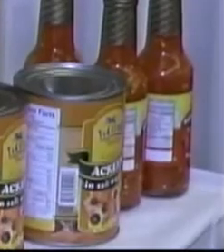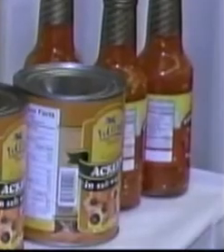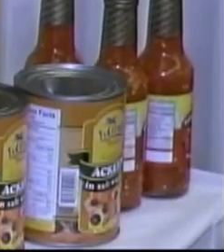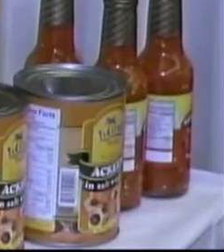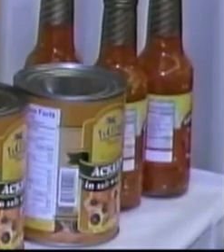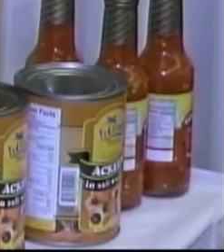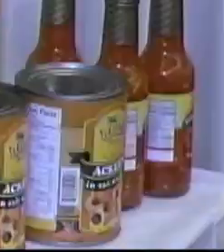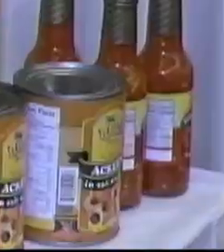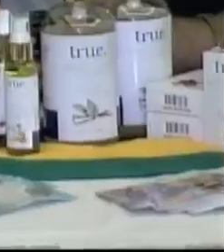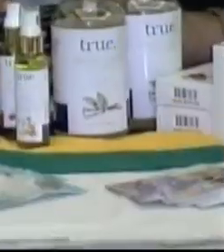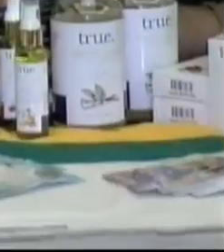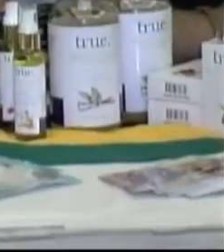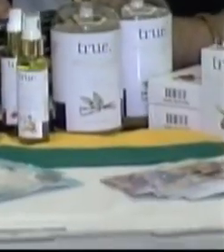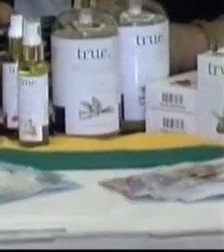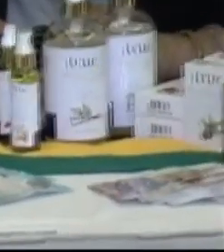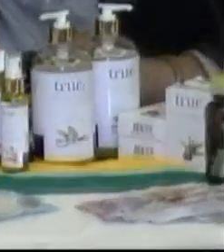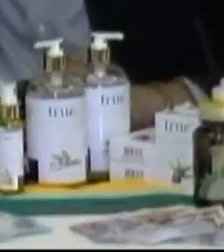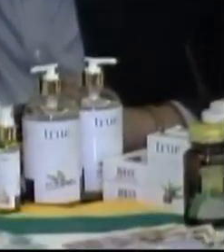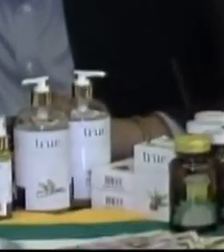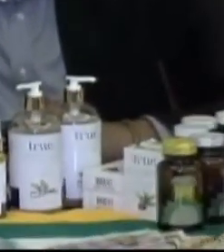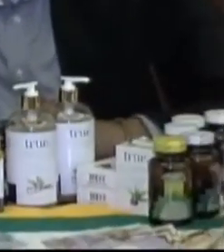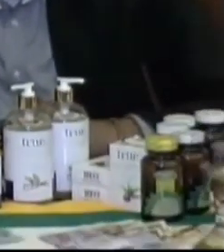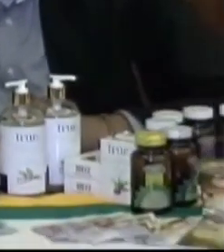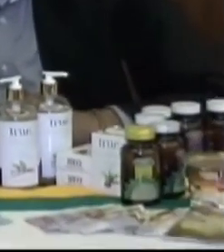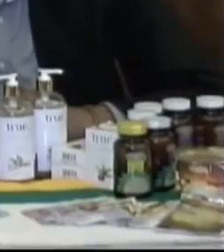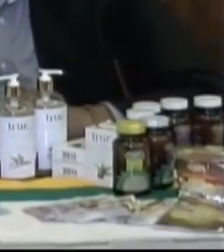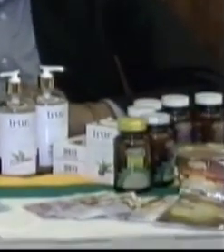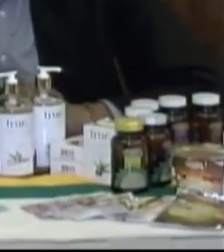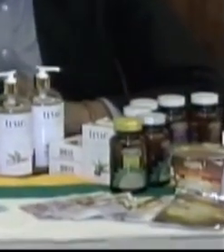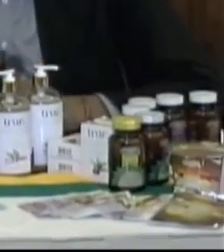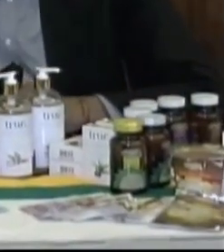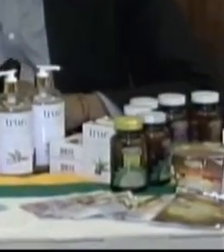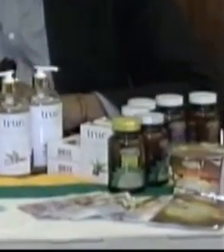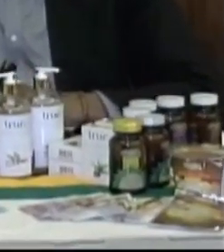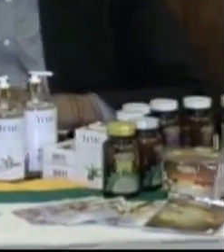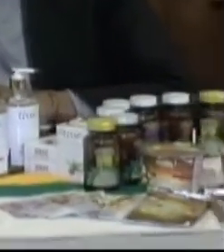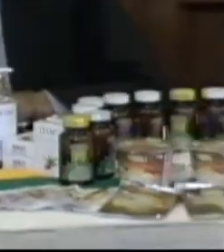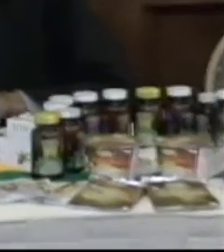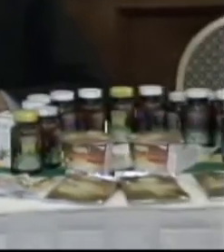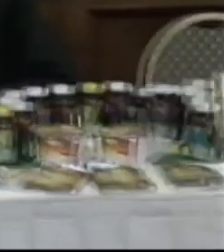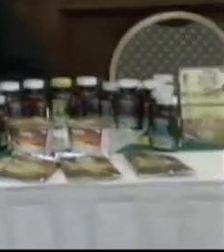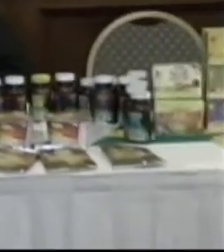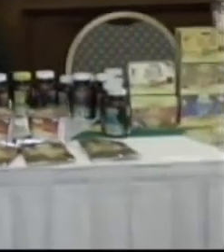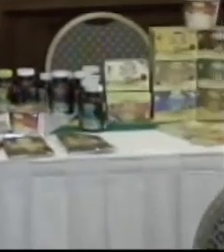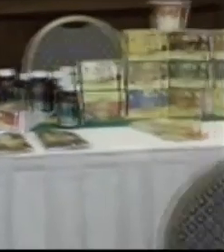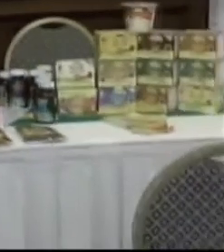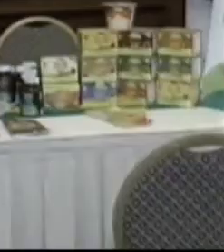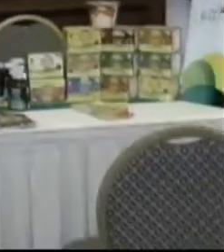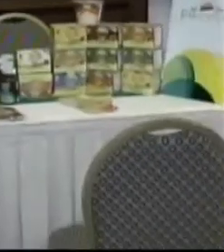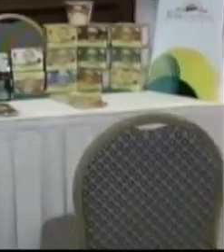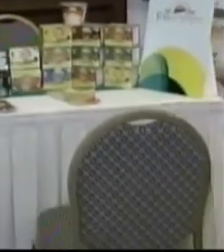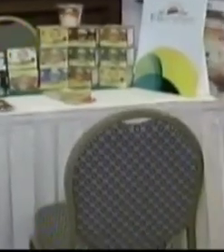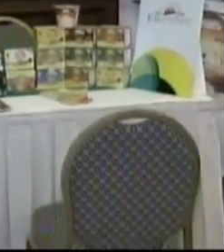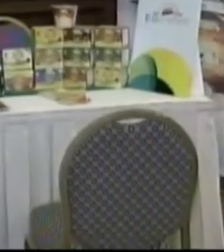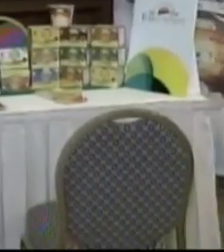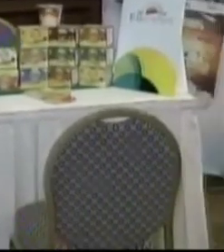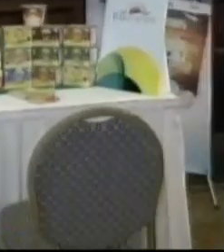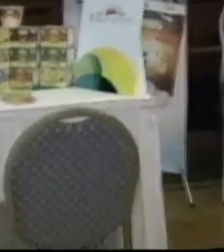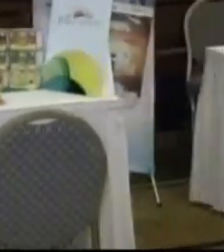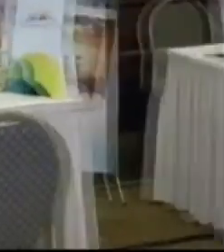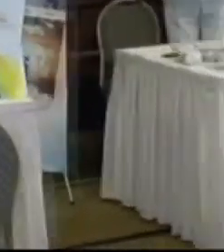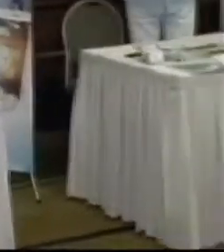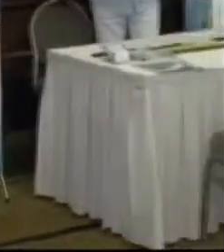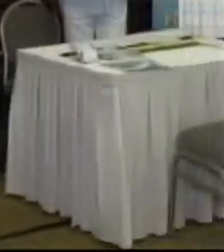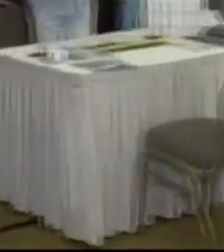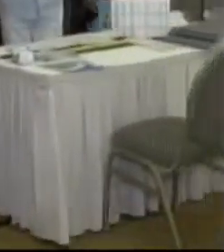Business manufacturers were speaking at Jampro's Caribbean Market Mission opening ceremony at the Hilton Hotel yesterday. They